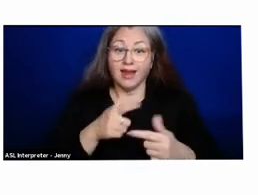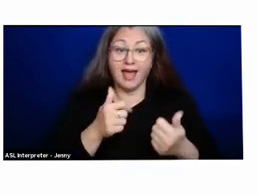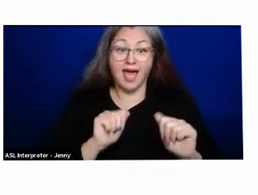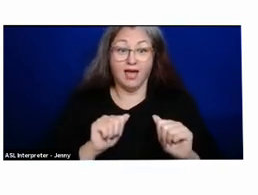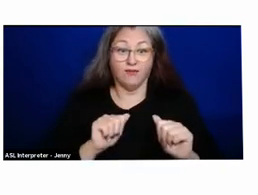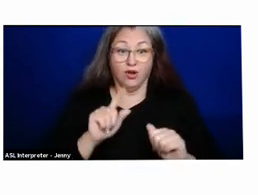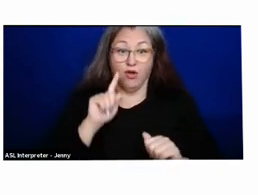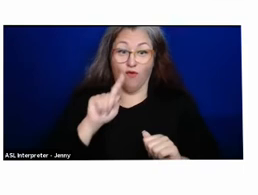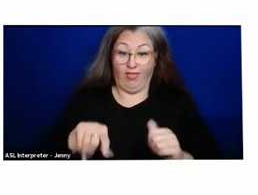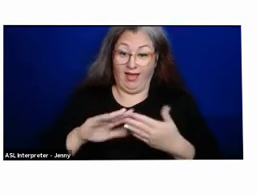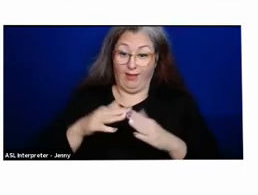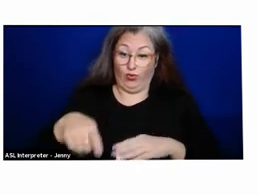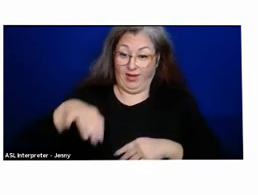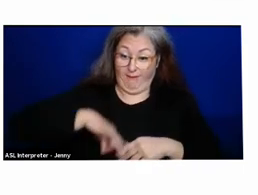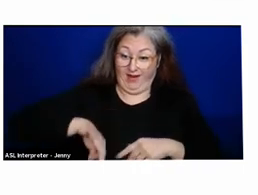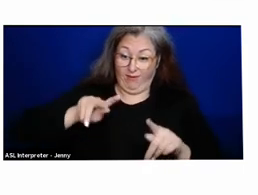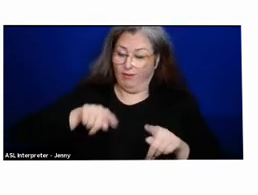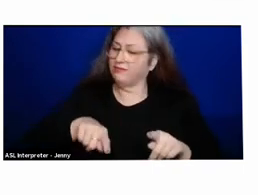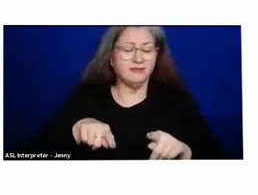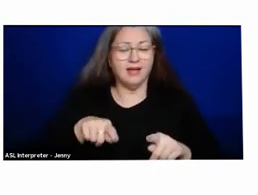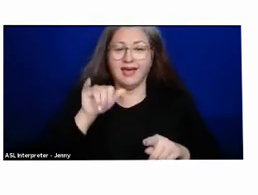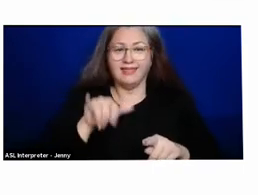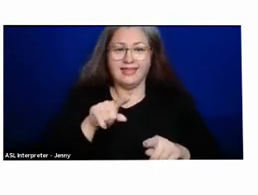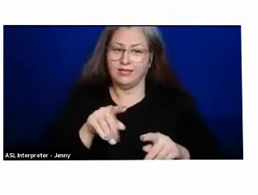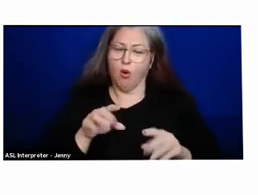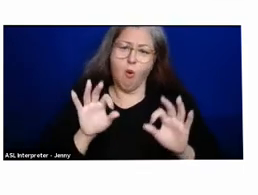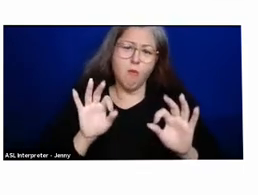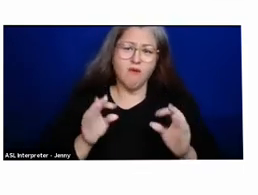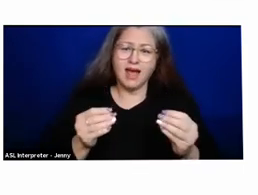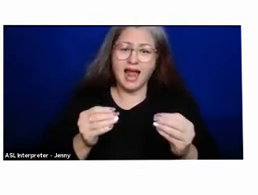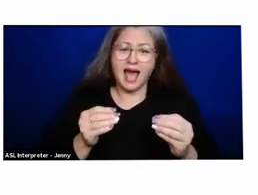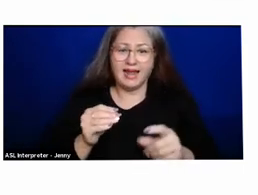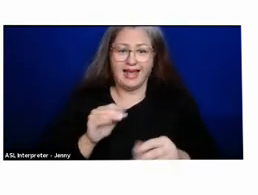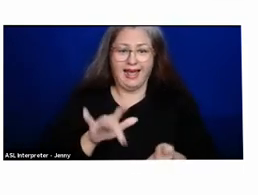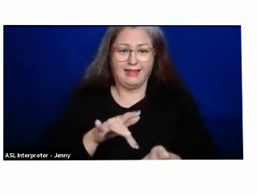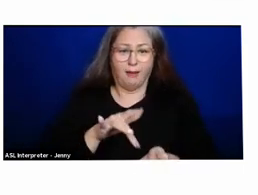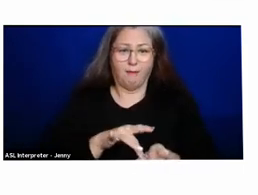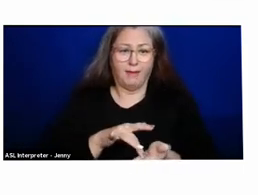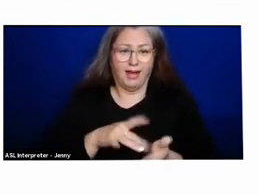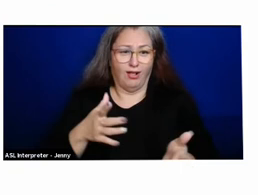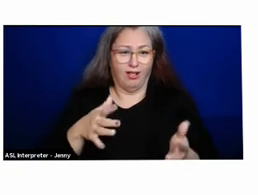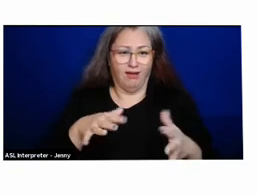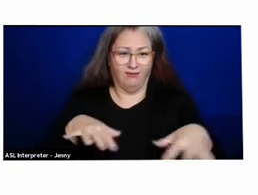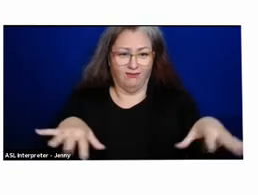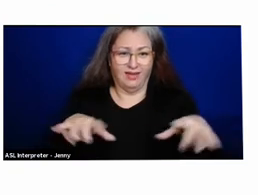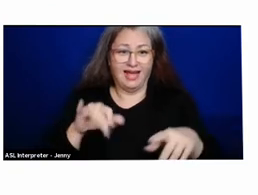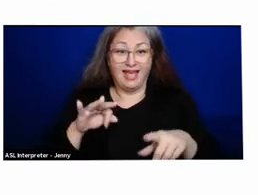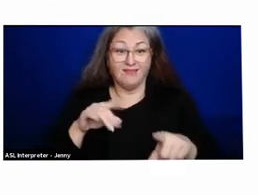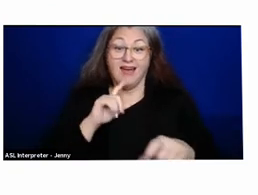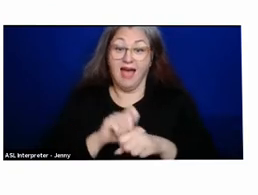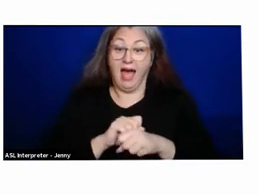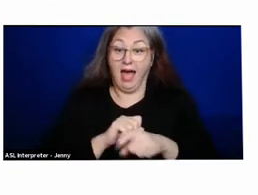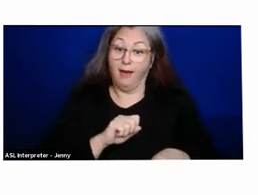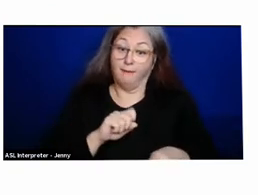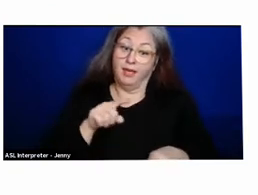service of the community that lives here. This is prime real estate in the heart of Accra. If it is ever cleaned up, it will be quote unquote developed,